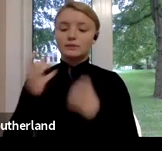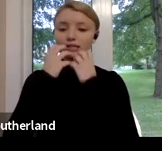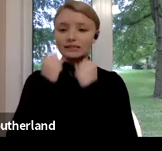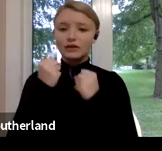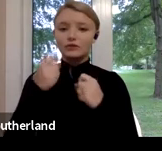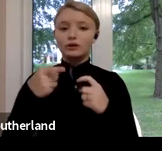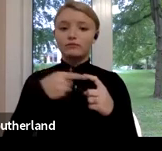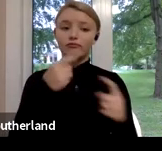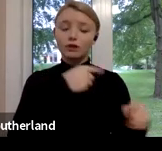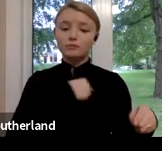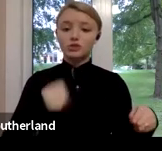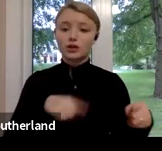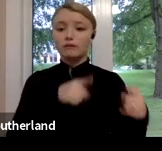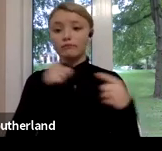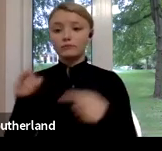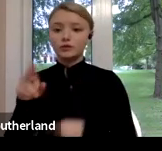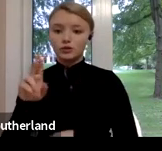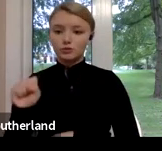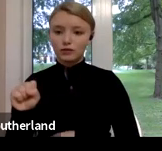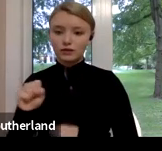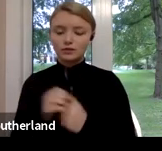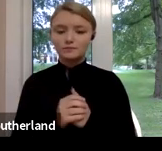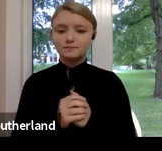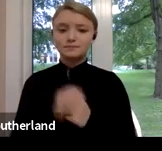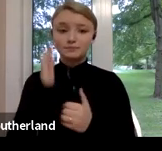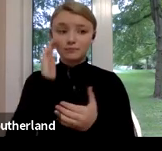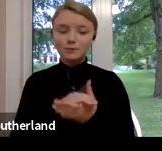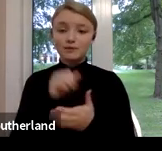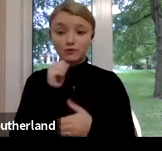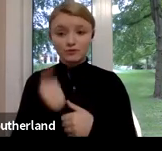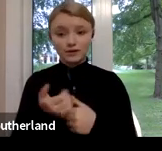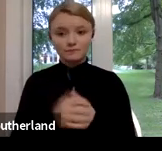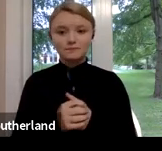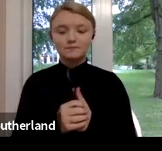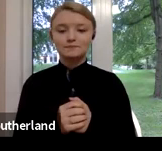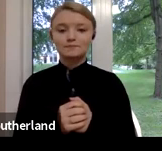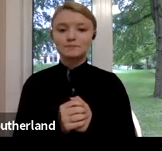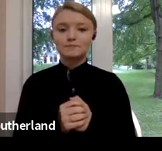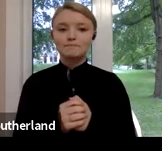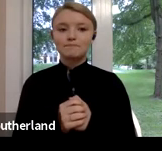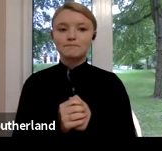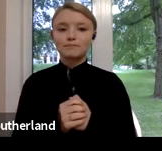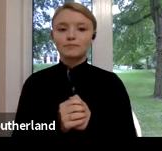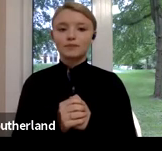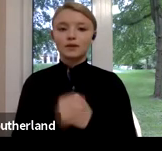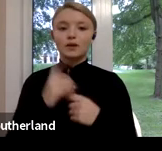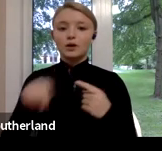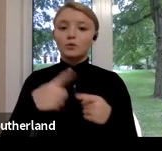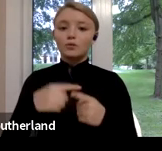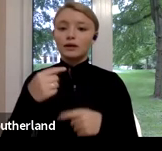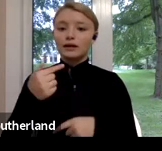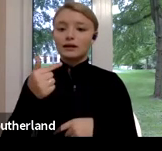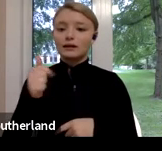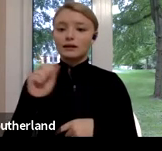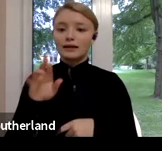China all the way to the United States, believe it or not. So when Gary